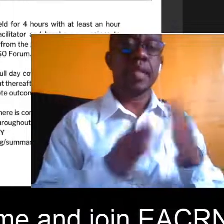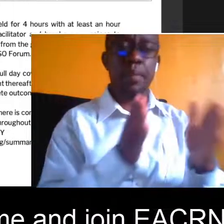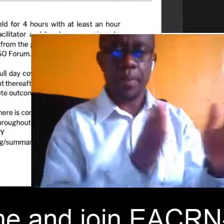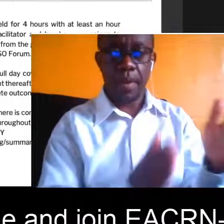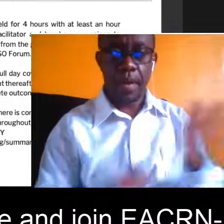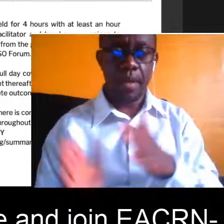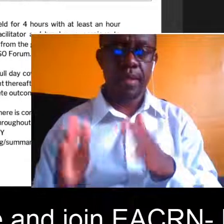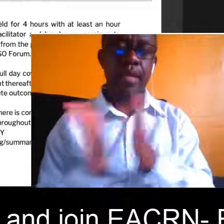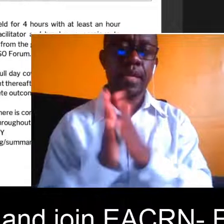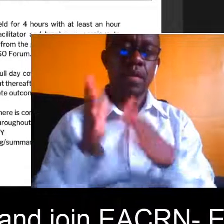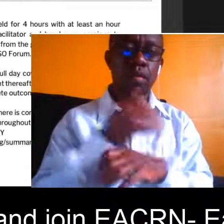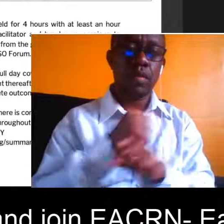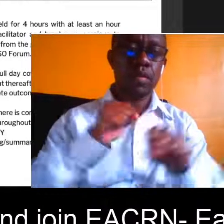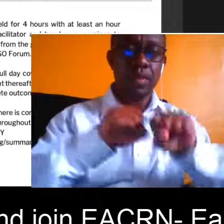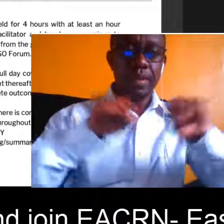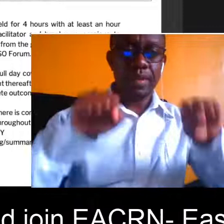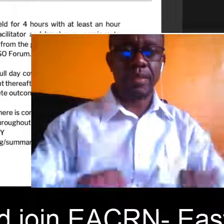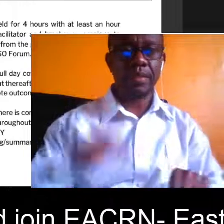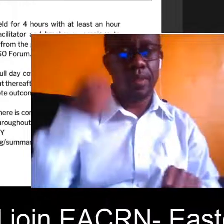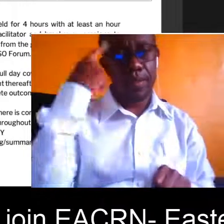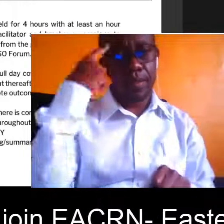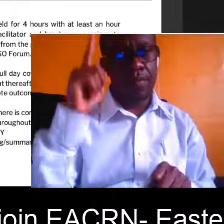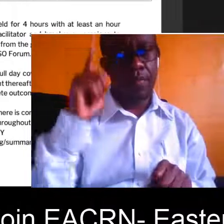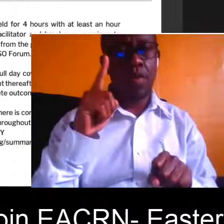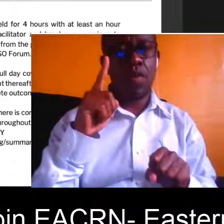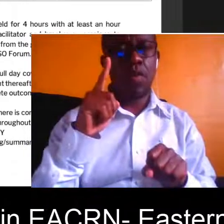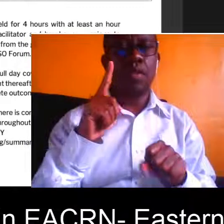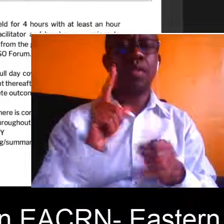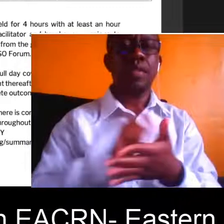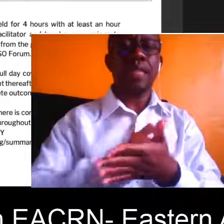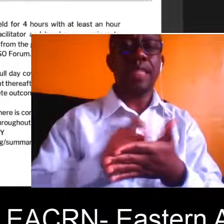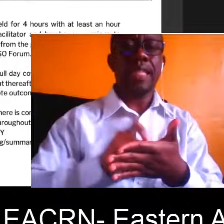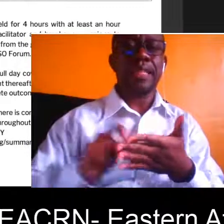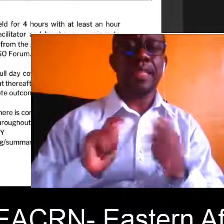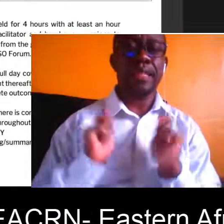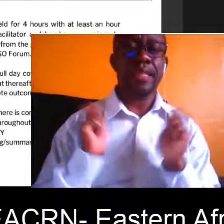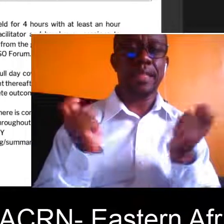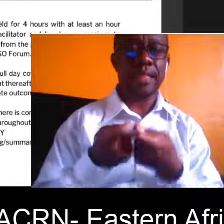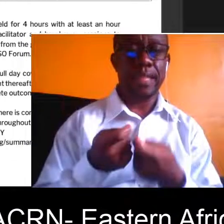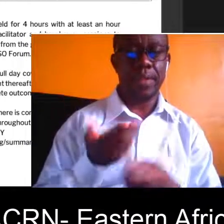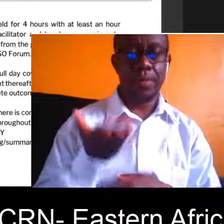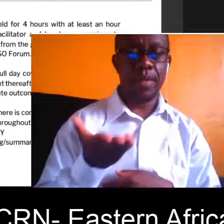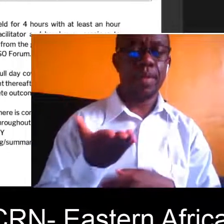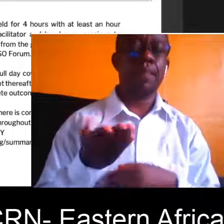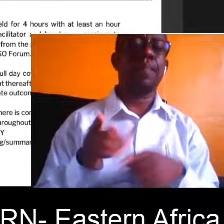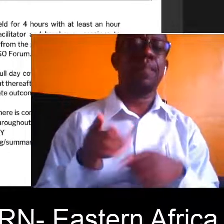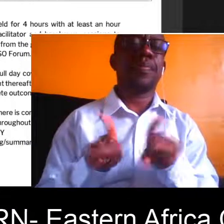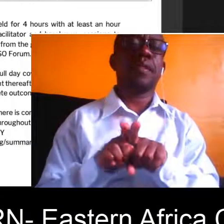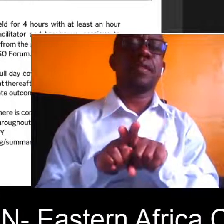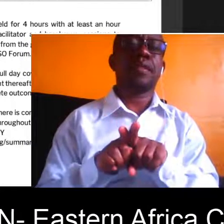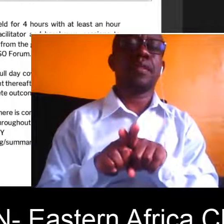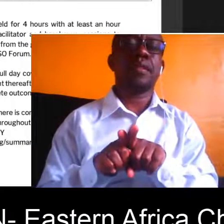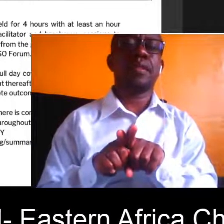organizational systems for the Secretariat as the